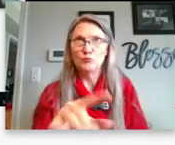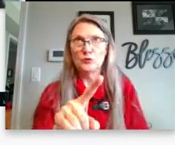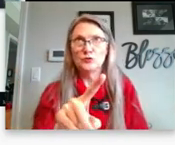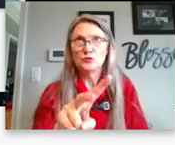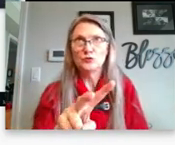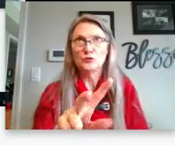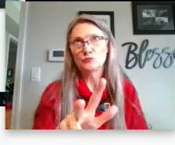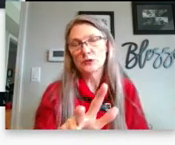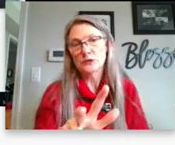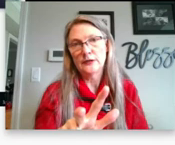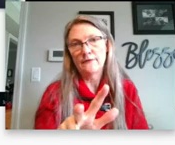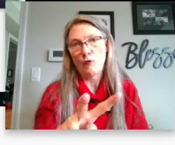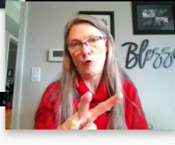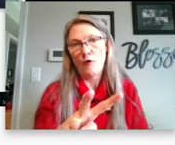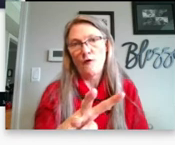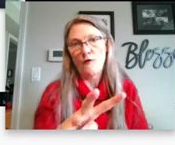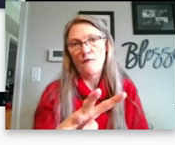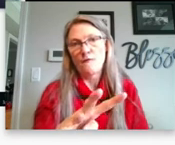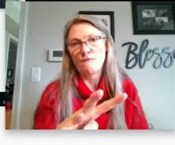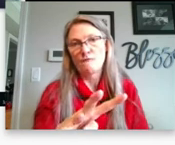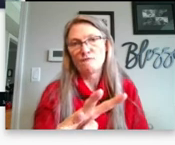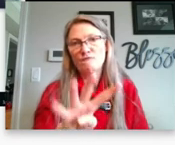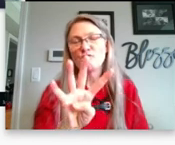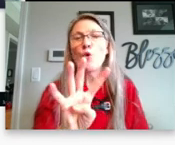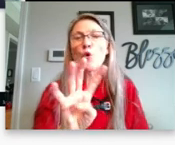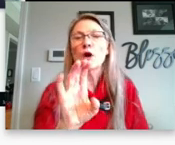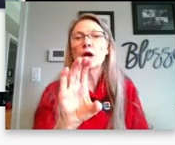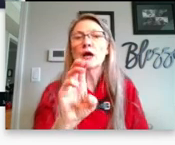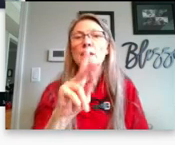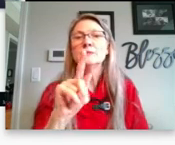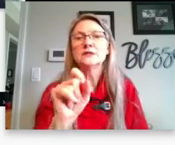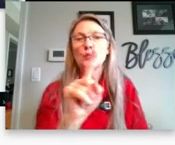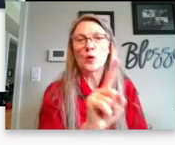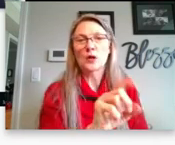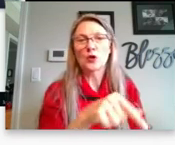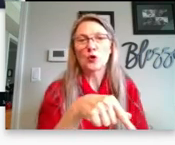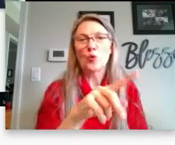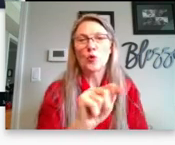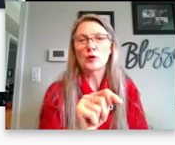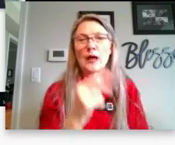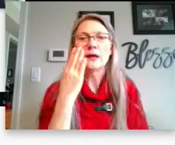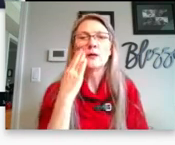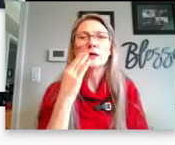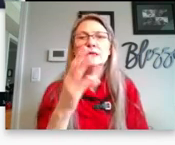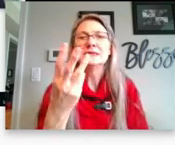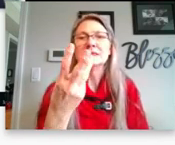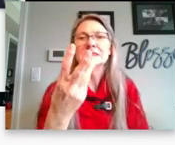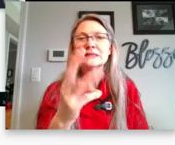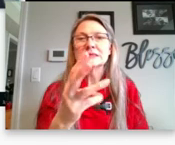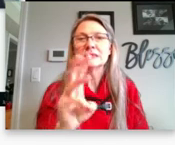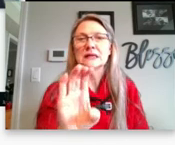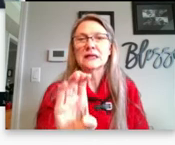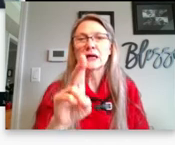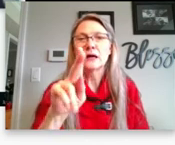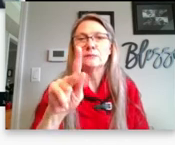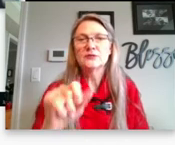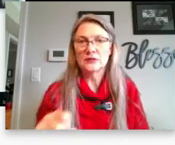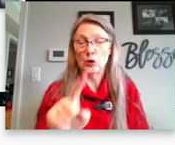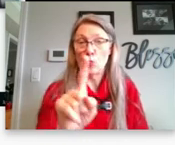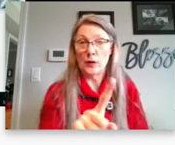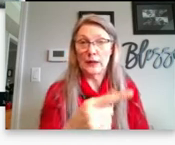2, 3, 4. There's 4 cups just in a quart. So I know there's 16 cups in a whole gallon, and that doesn't even get to